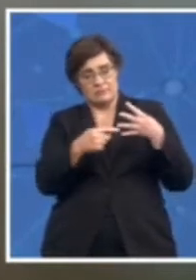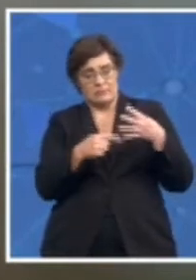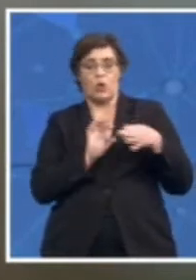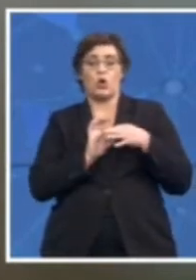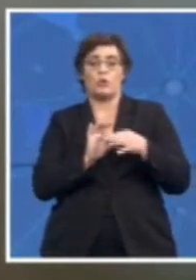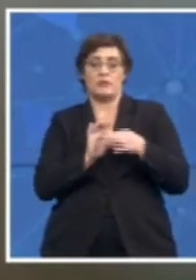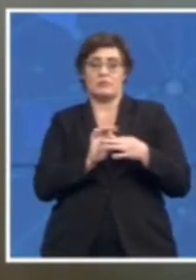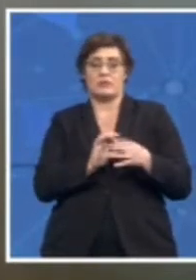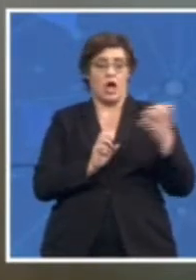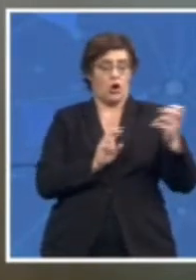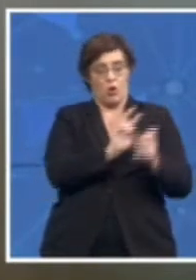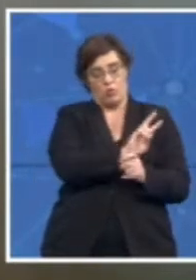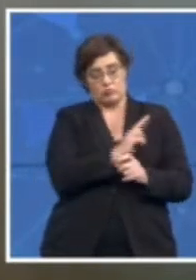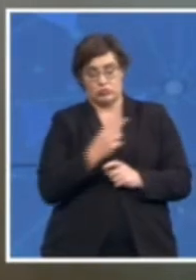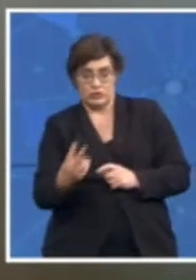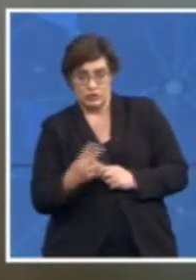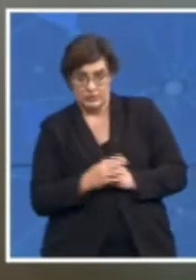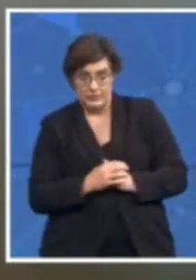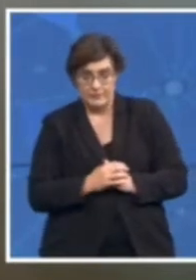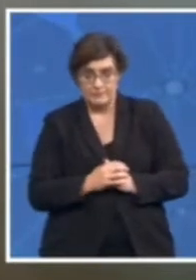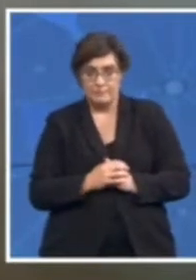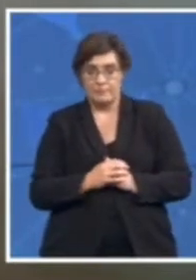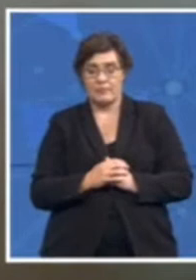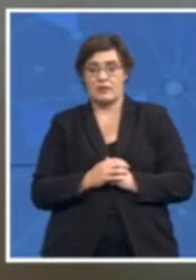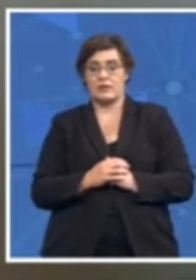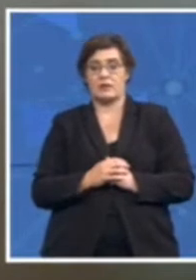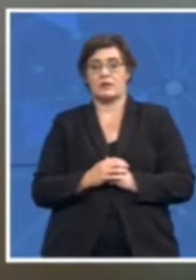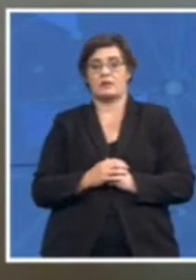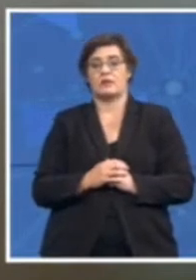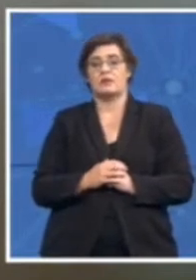doing so over the coming months.